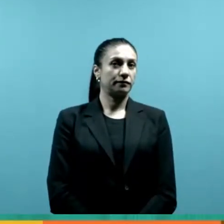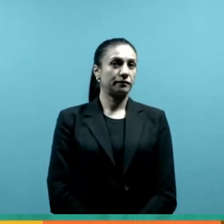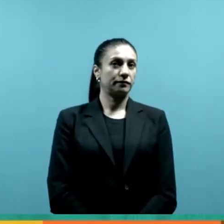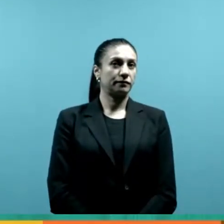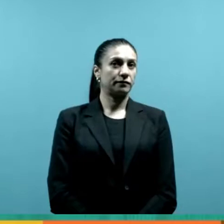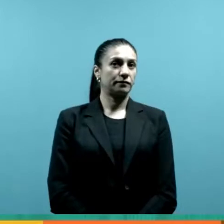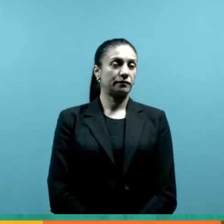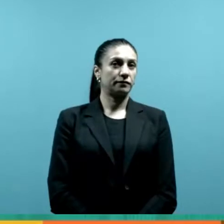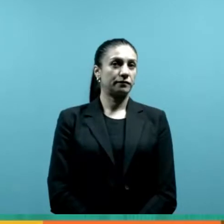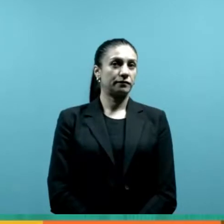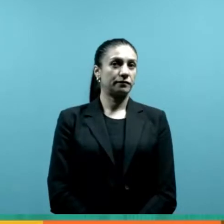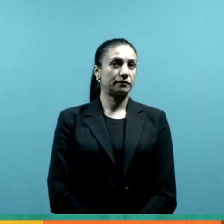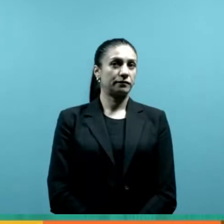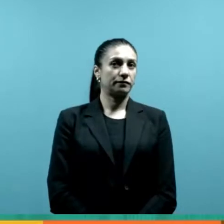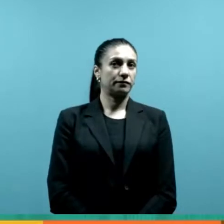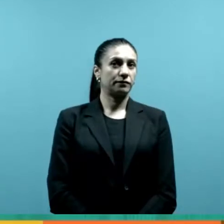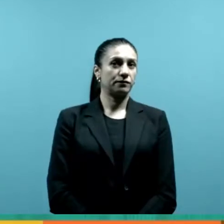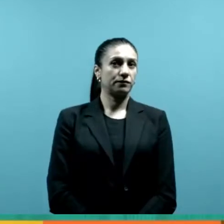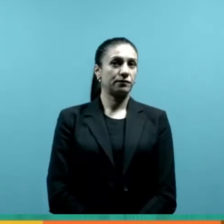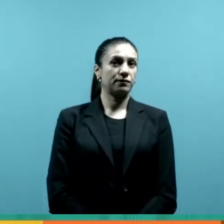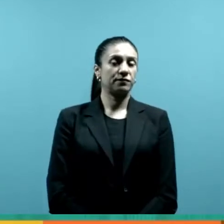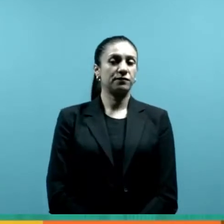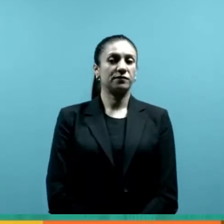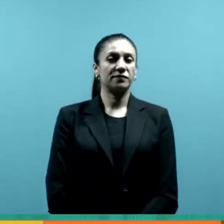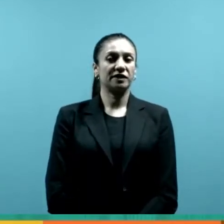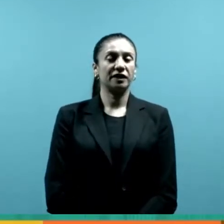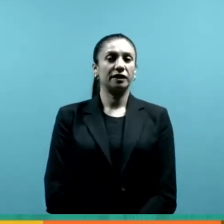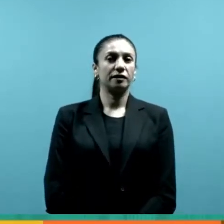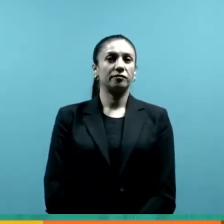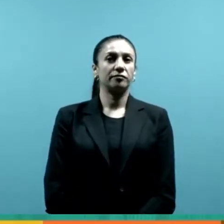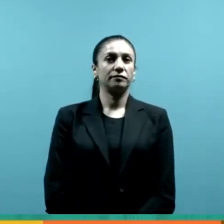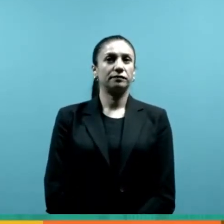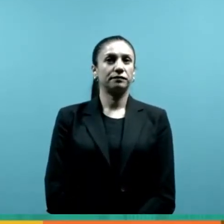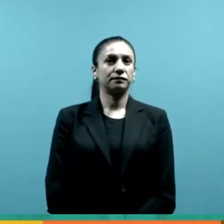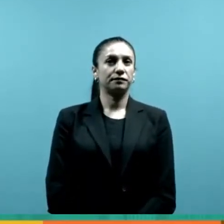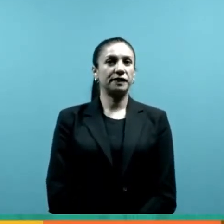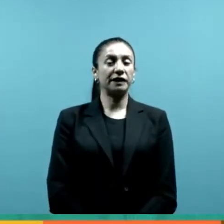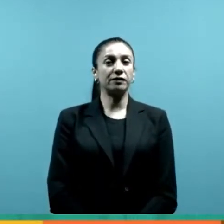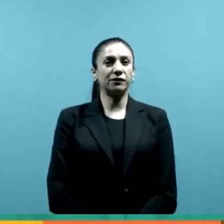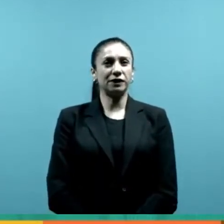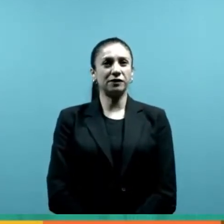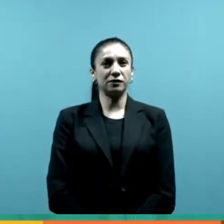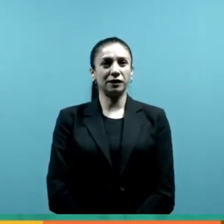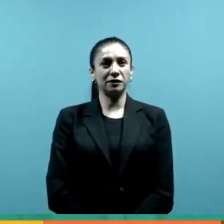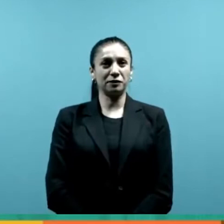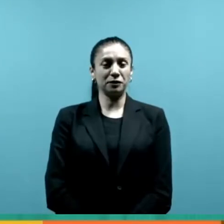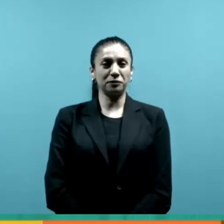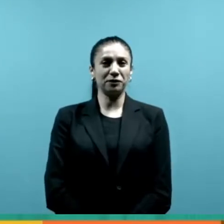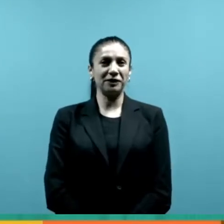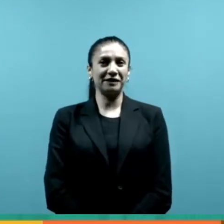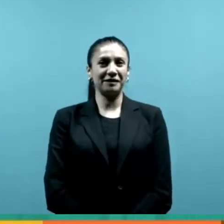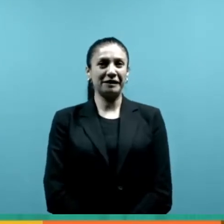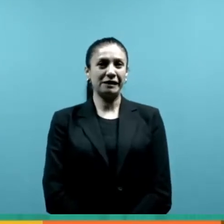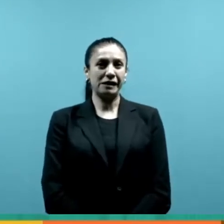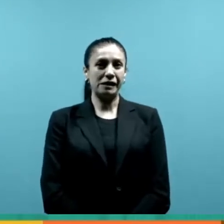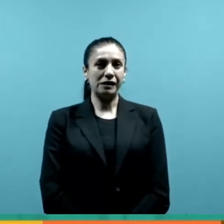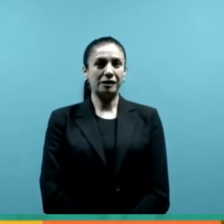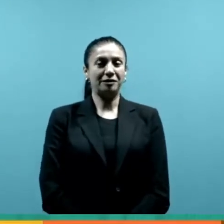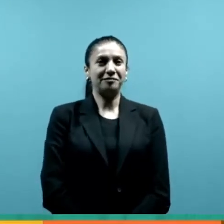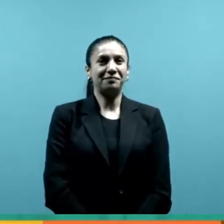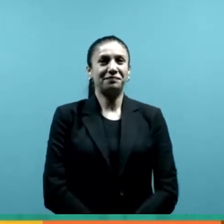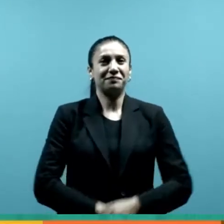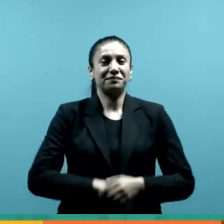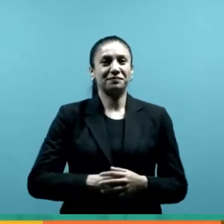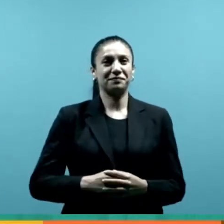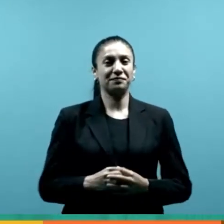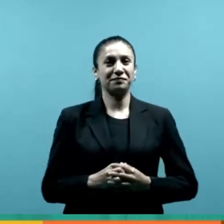I said can trigger some reflection on your end, but also you will be able to transform